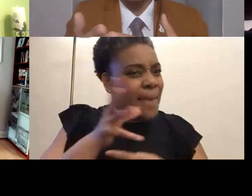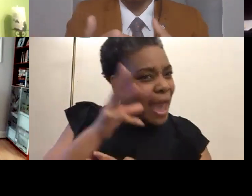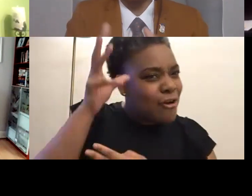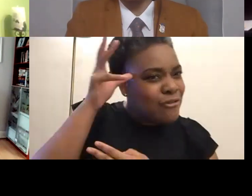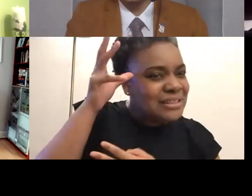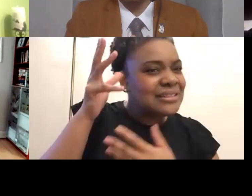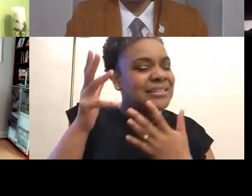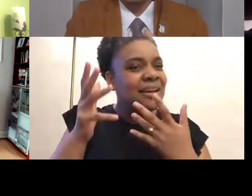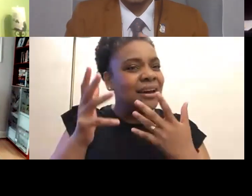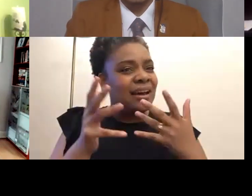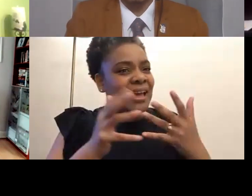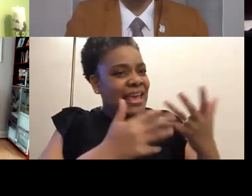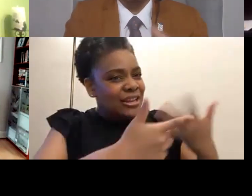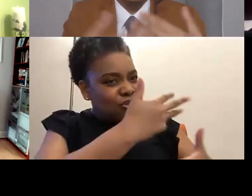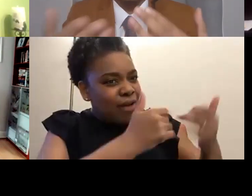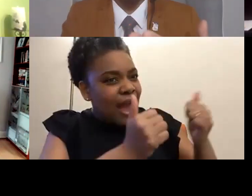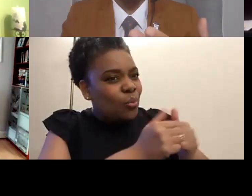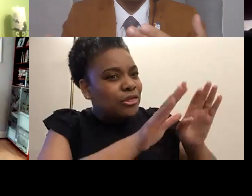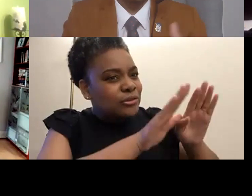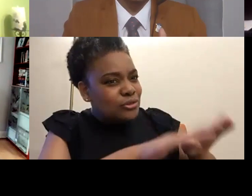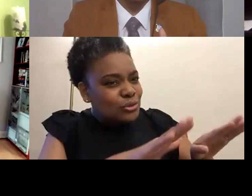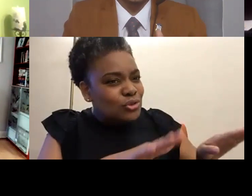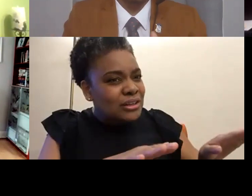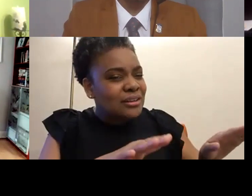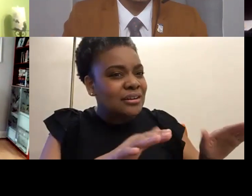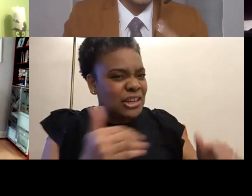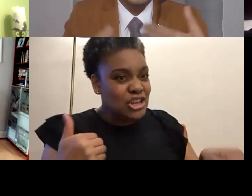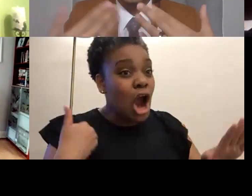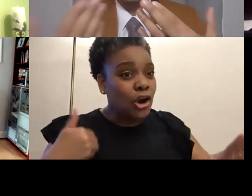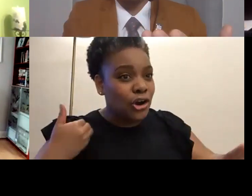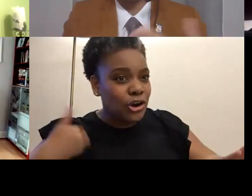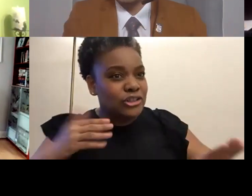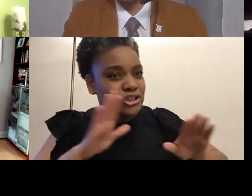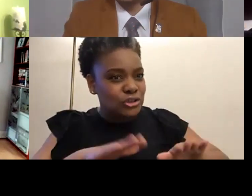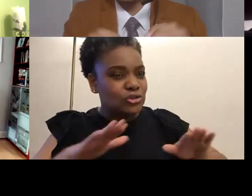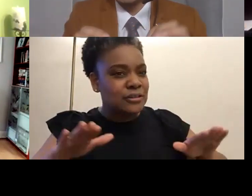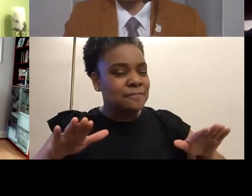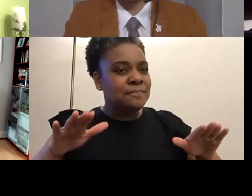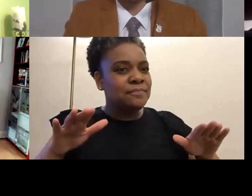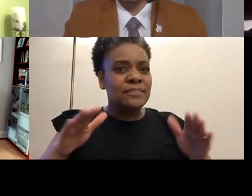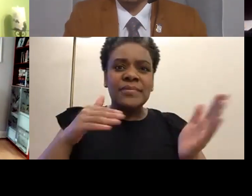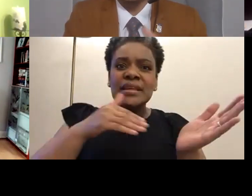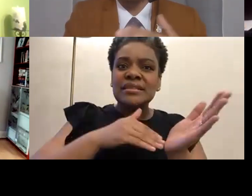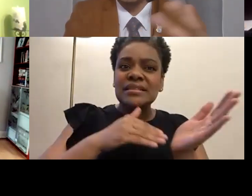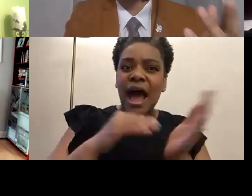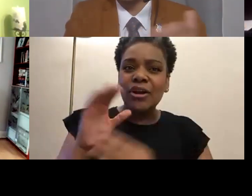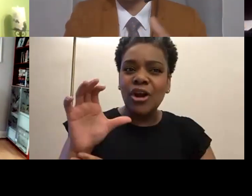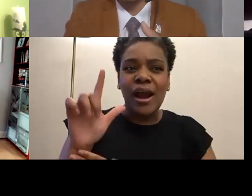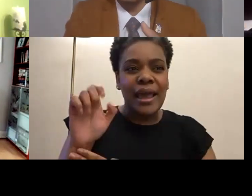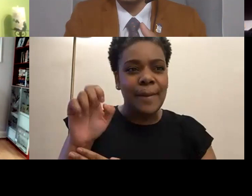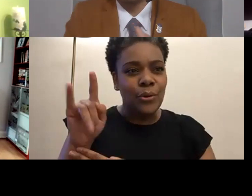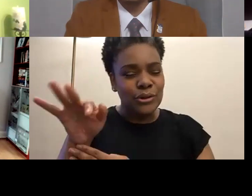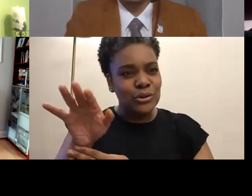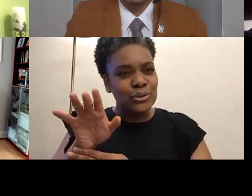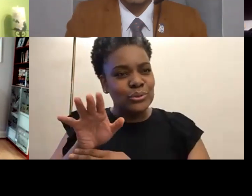be having with their children, particularly with young children? And Dr. Clayborne, you talked about this a little bit earlier, so I actually want to